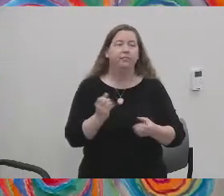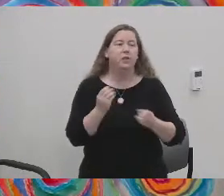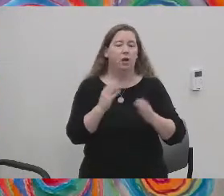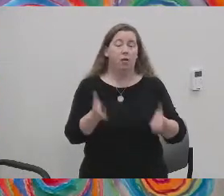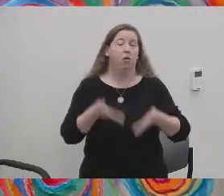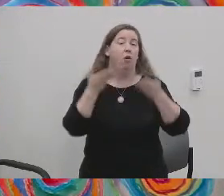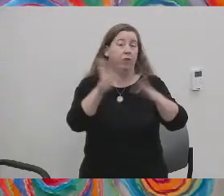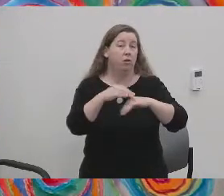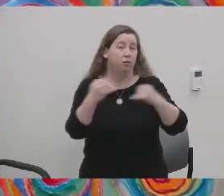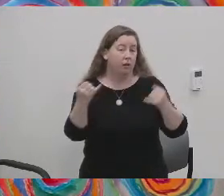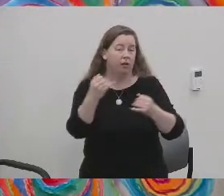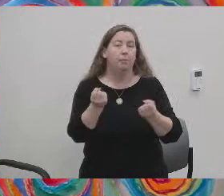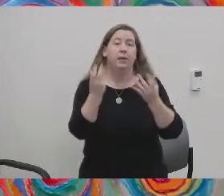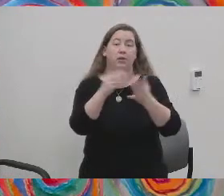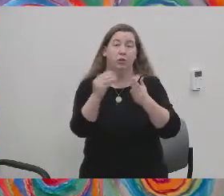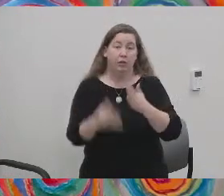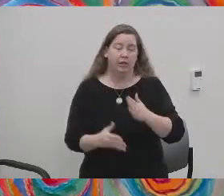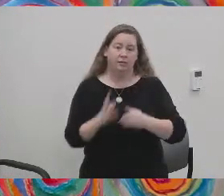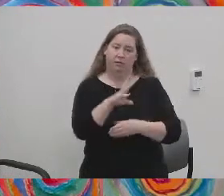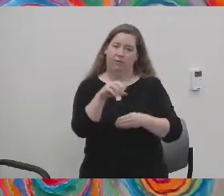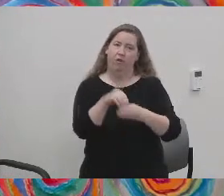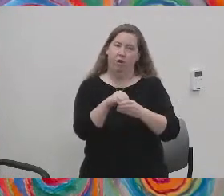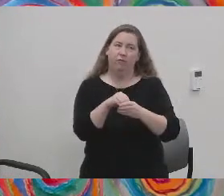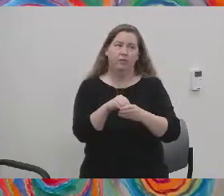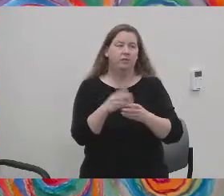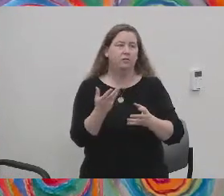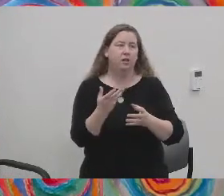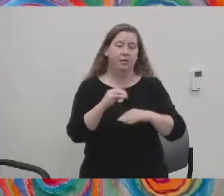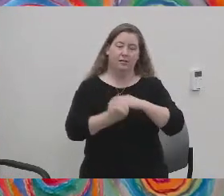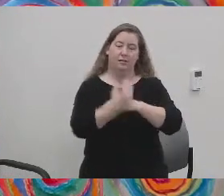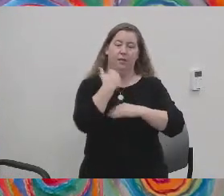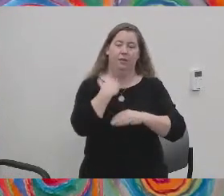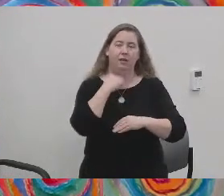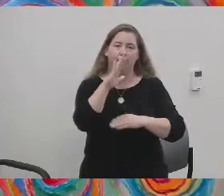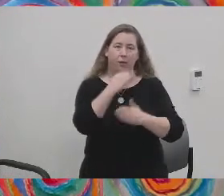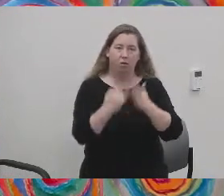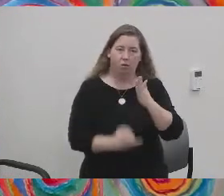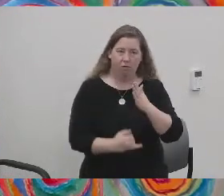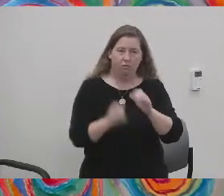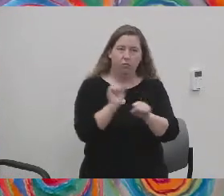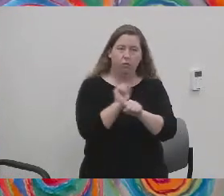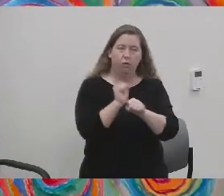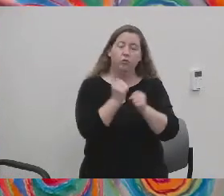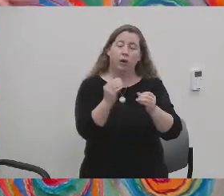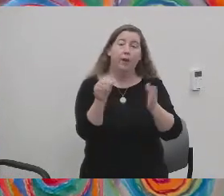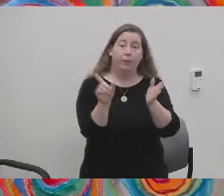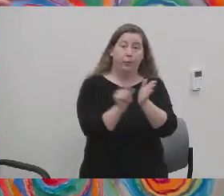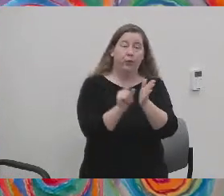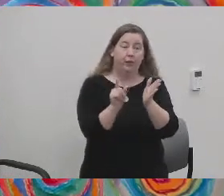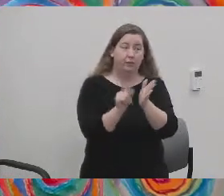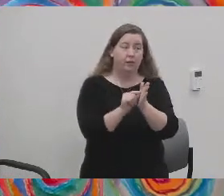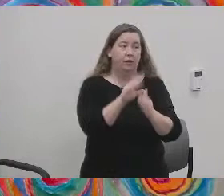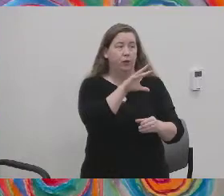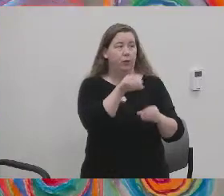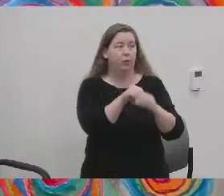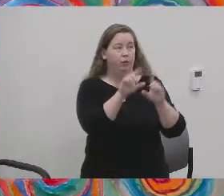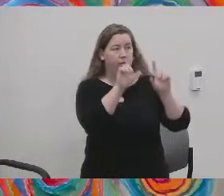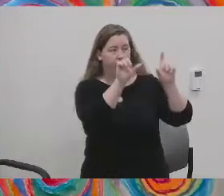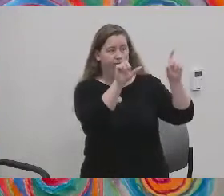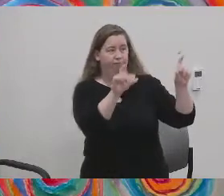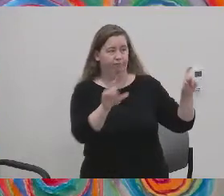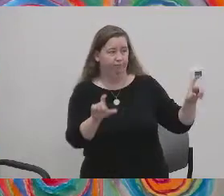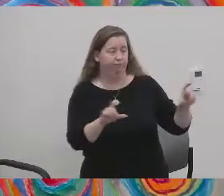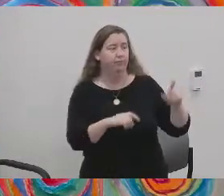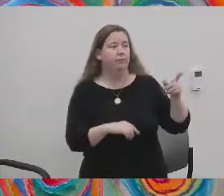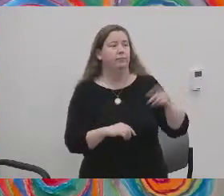and many Eagle Online students participated in it and actually sent me artwork. So I printed some of their artwork off and added it to the